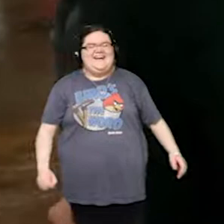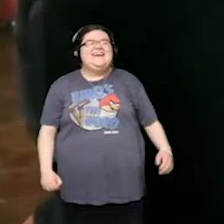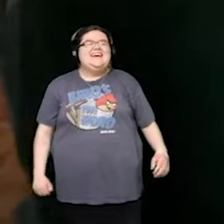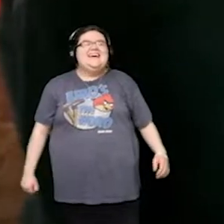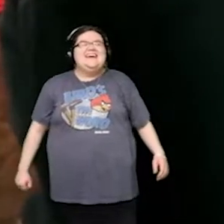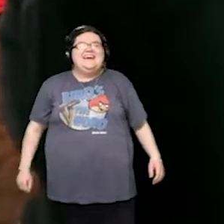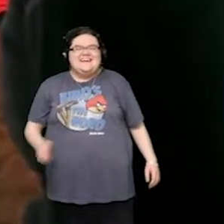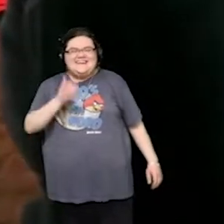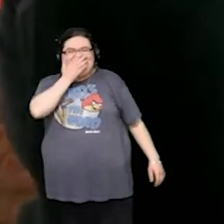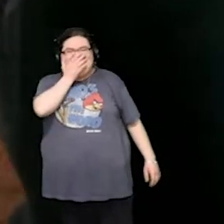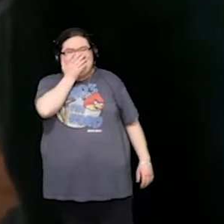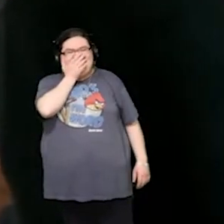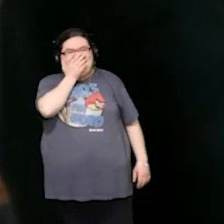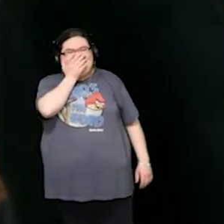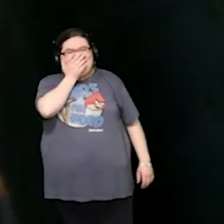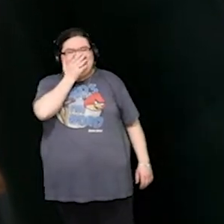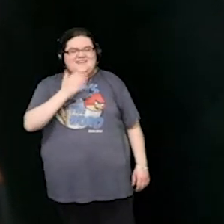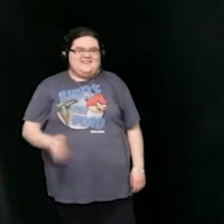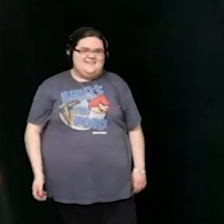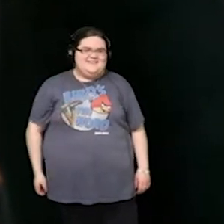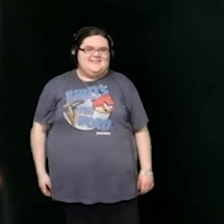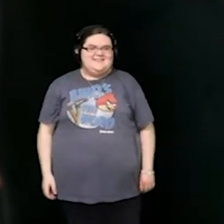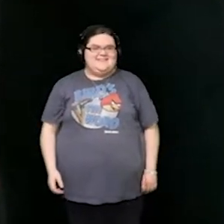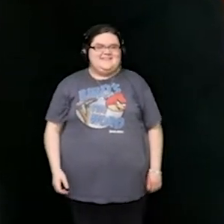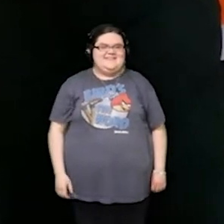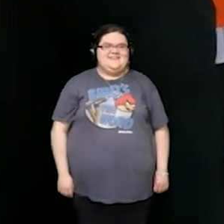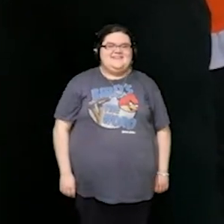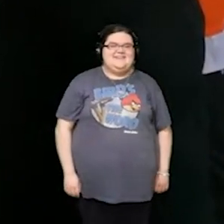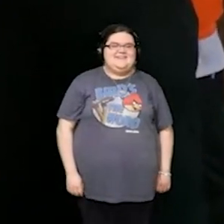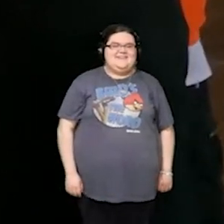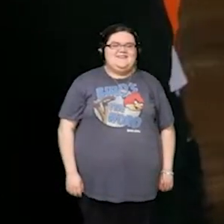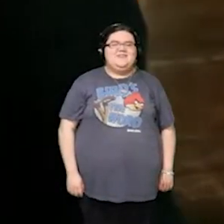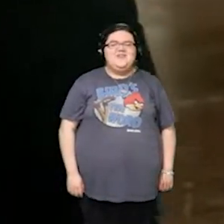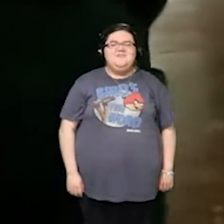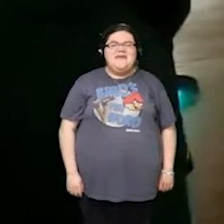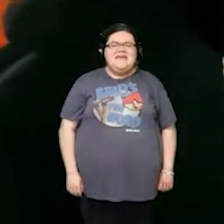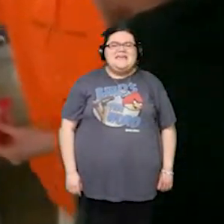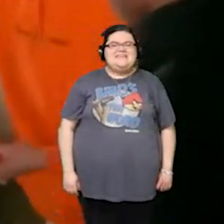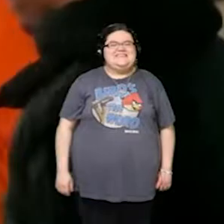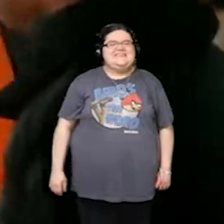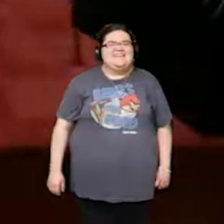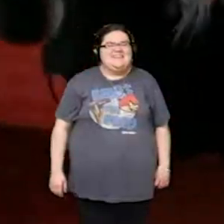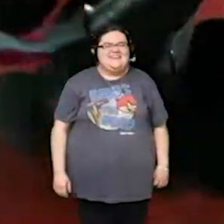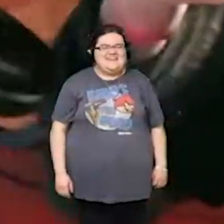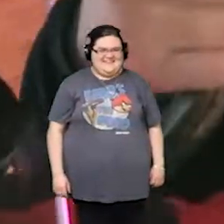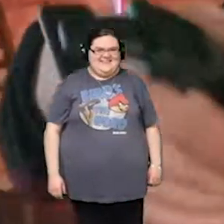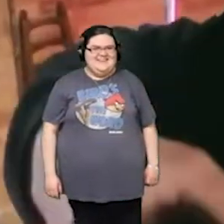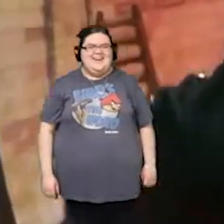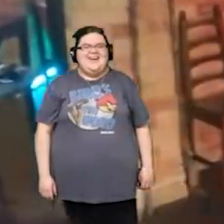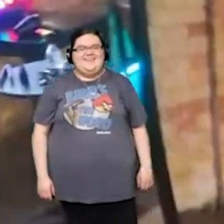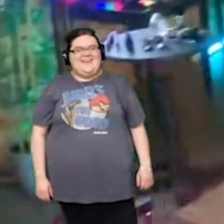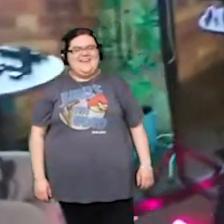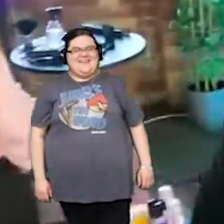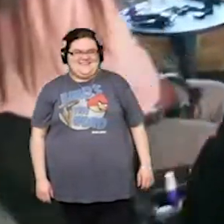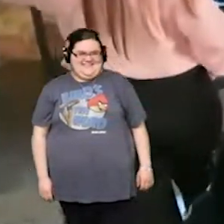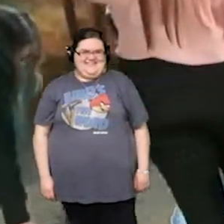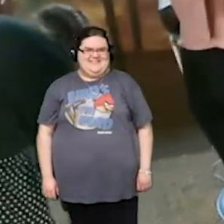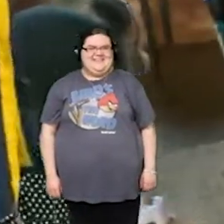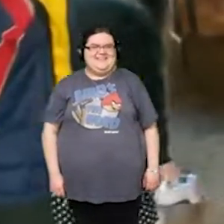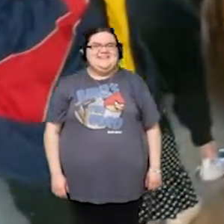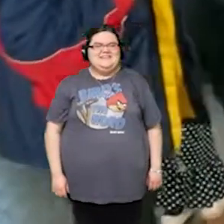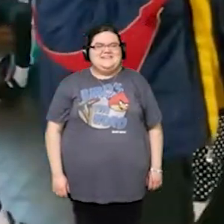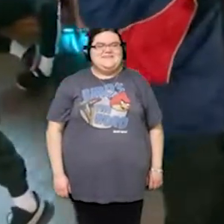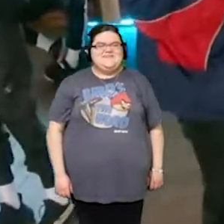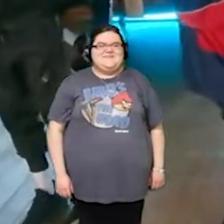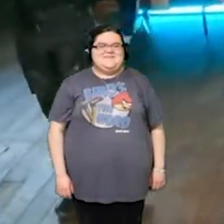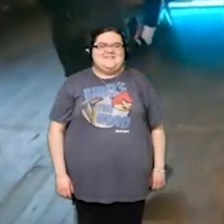Oh, well, my. I hope I reach my subscriber goal, which is the million. I hope it's all for nothing. What do you mean? Thank you very much for watching. Hey. See you